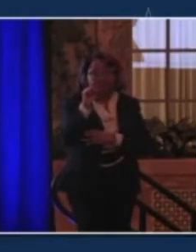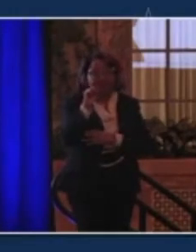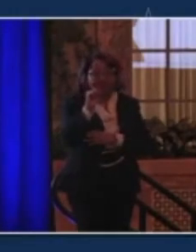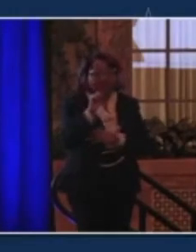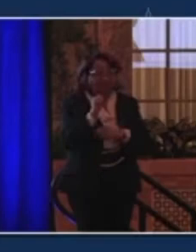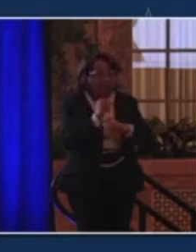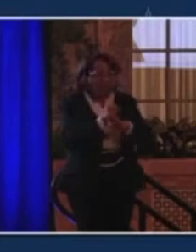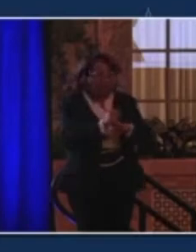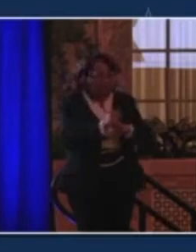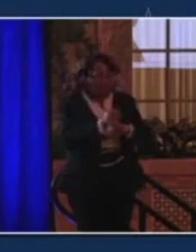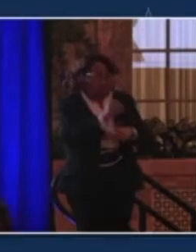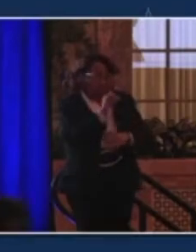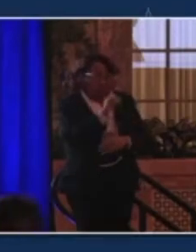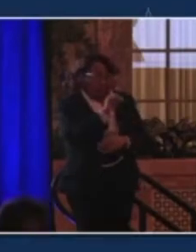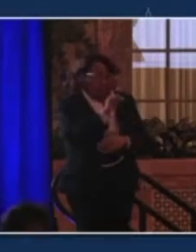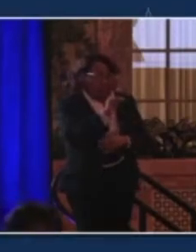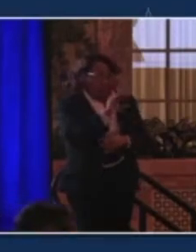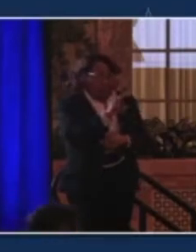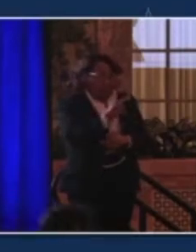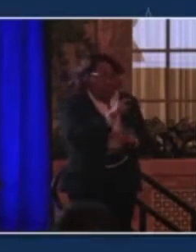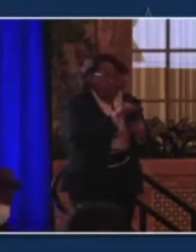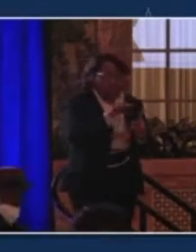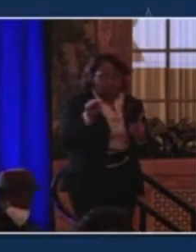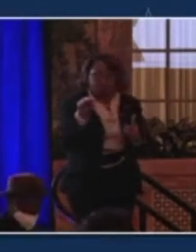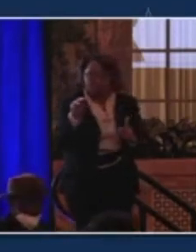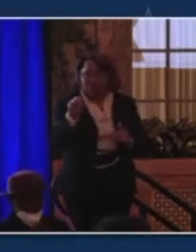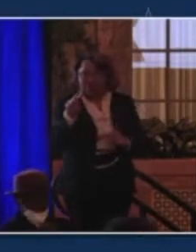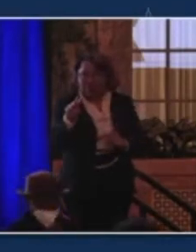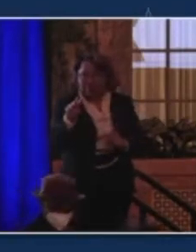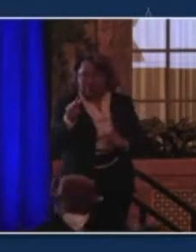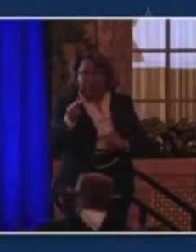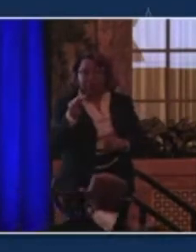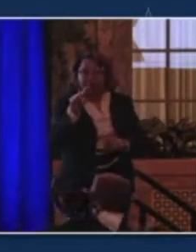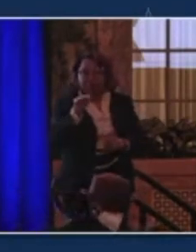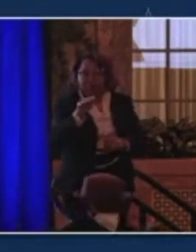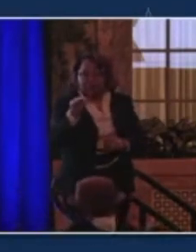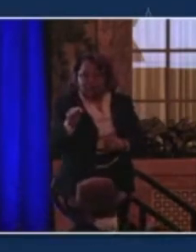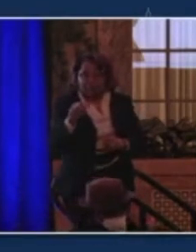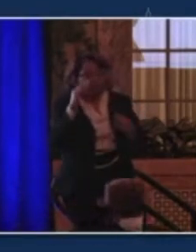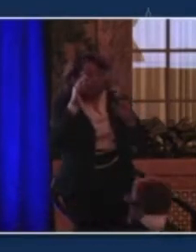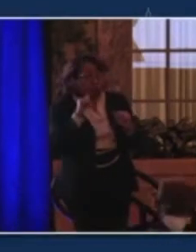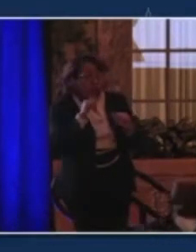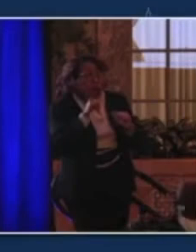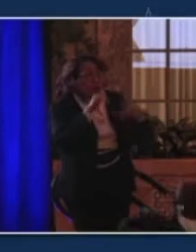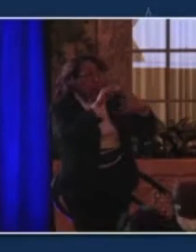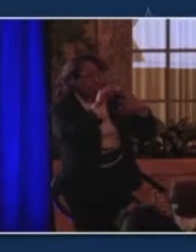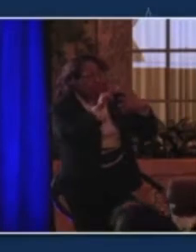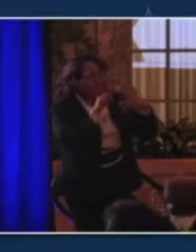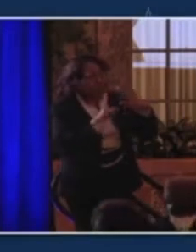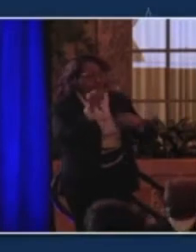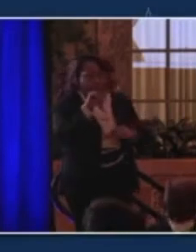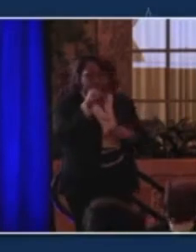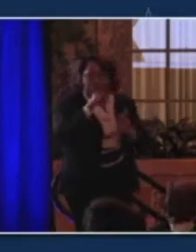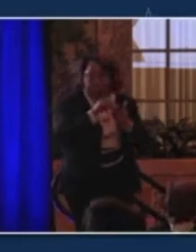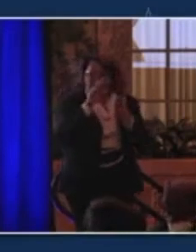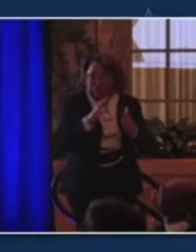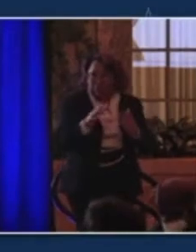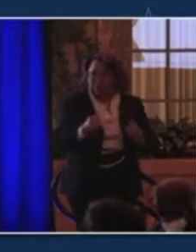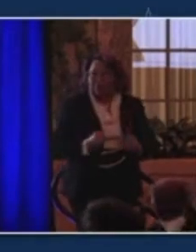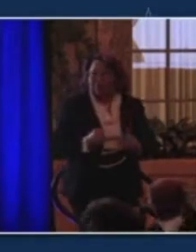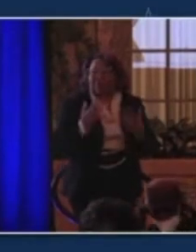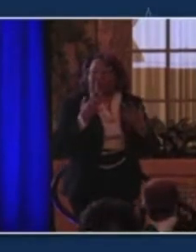and November of 2020. We hope that these and other students will be inspired by